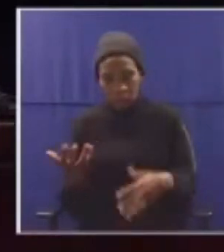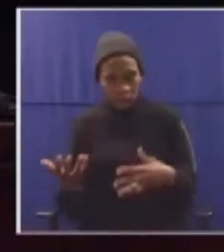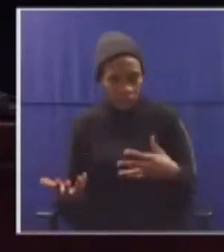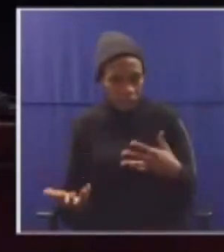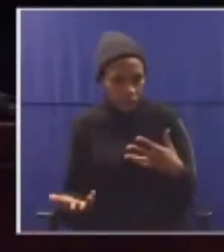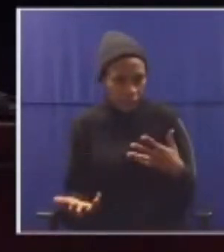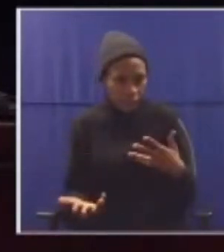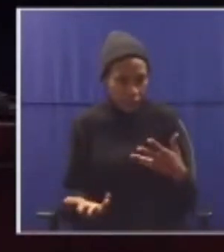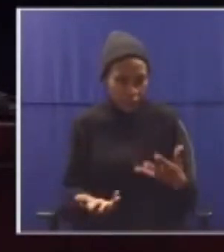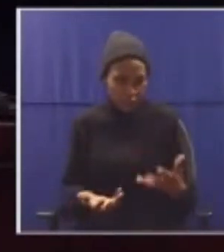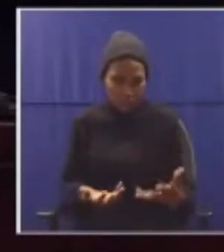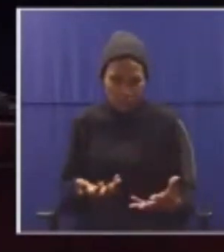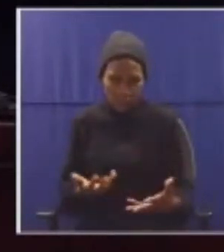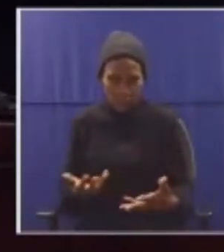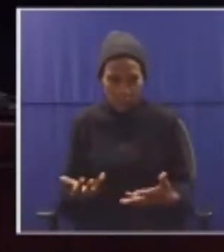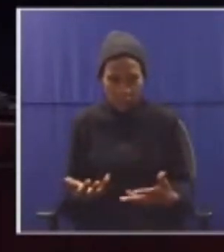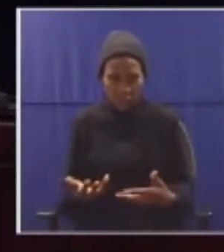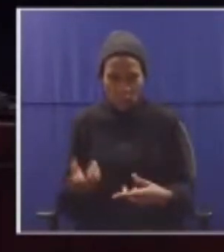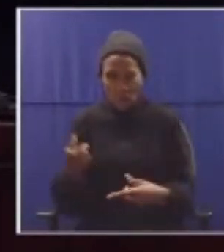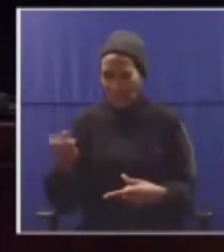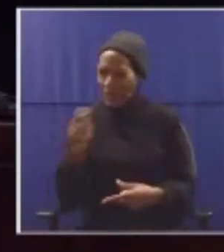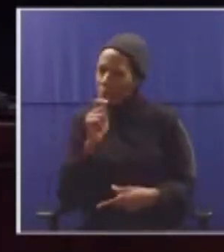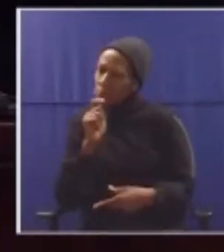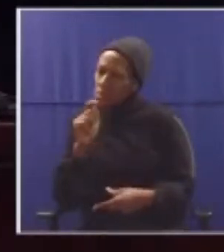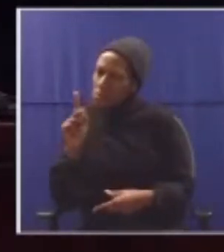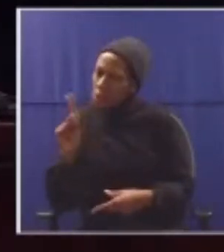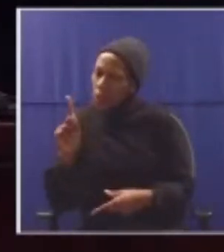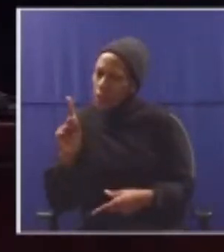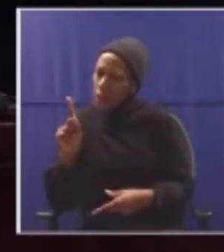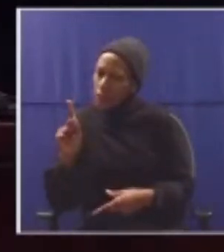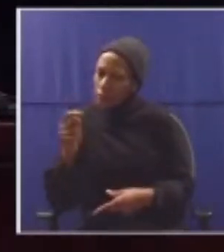what do you mean by we are seeking?